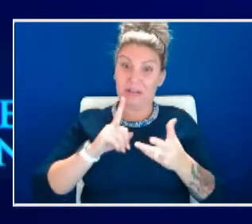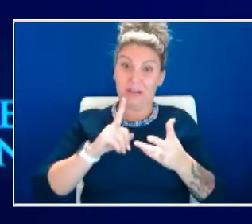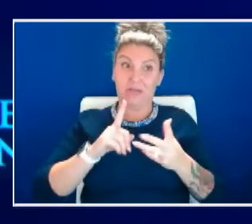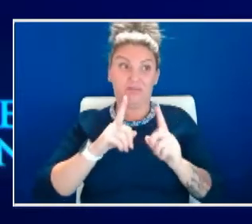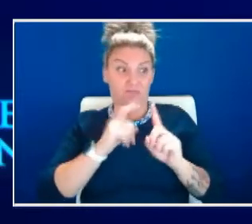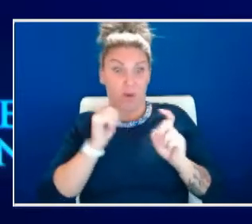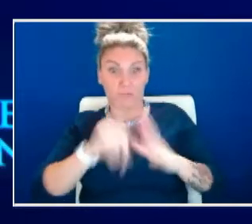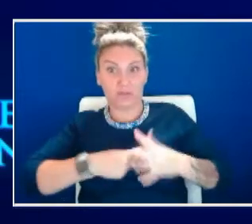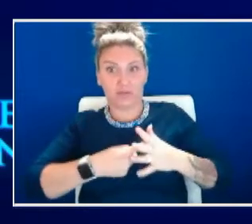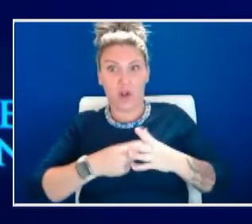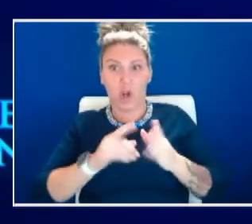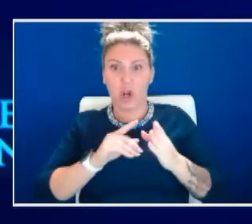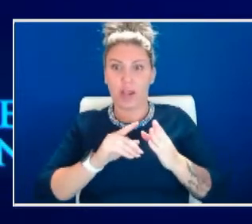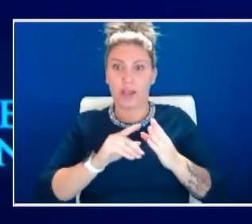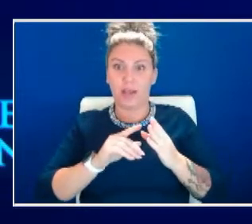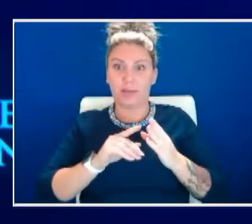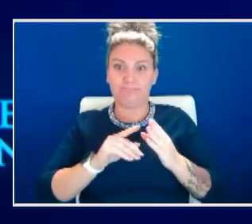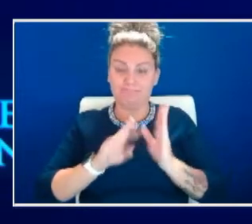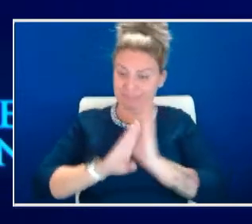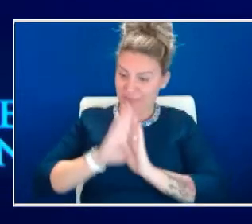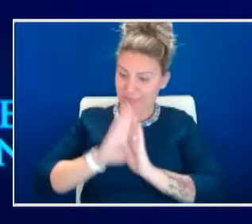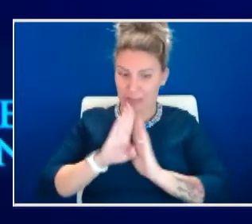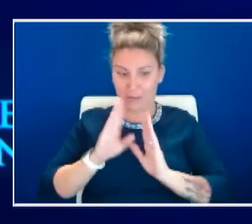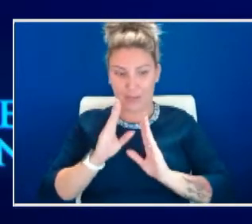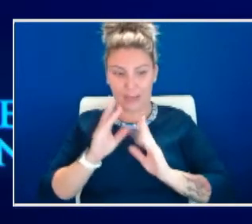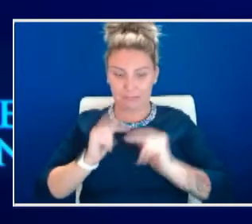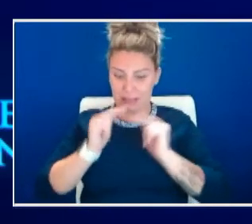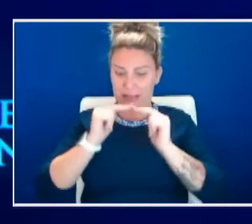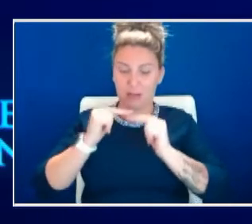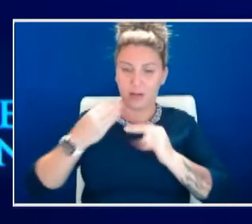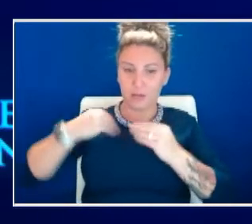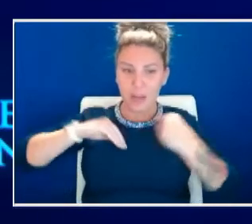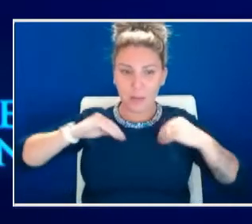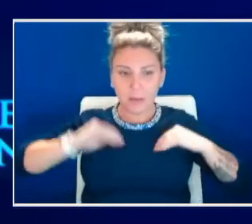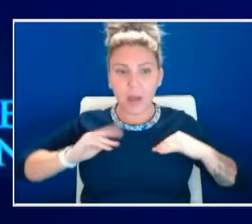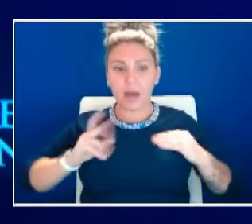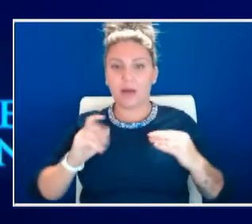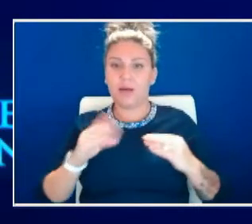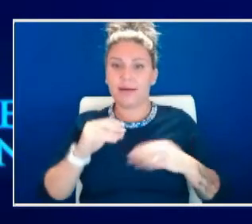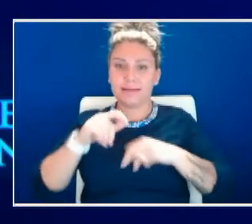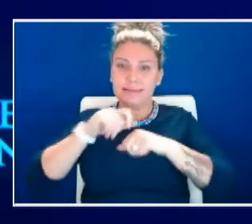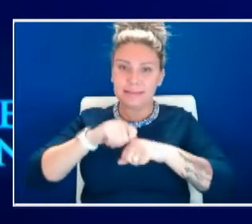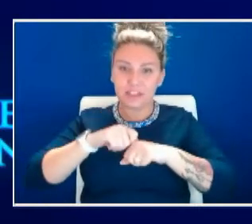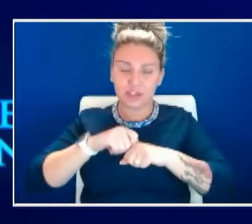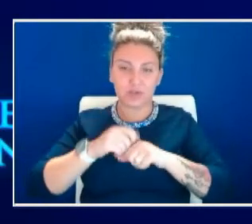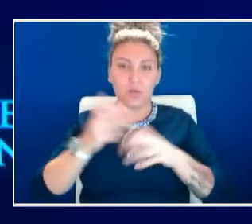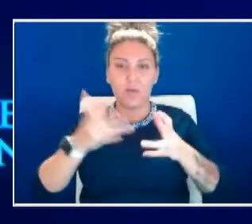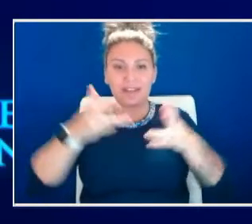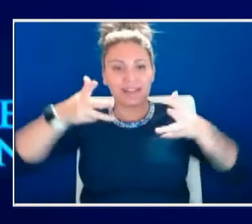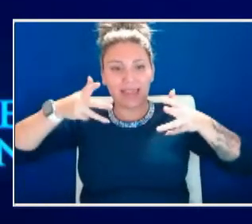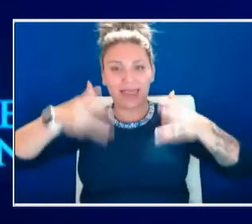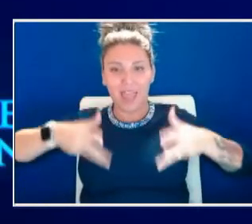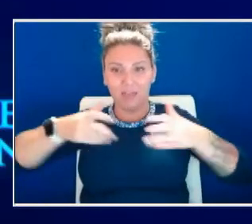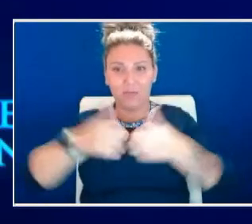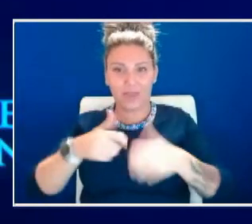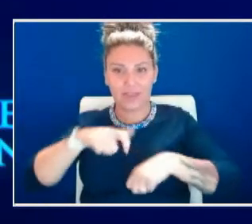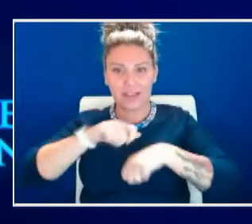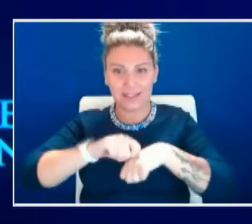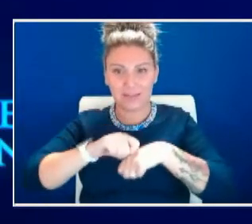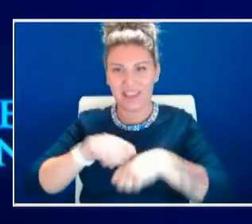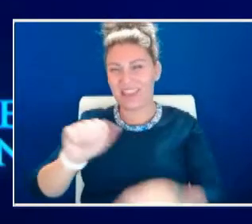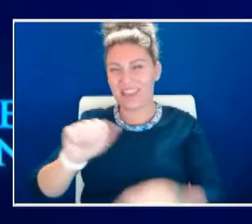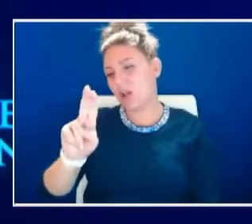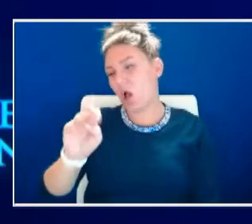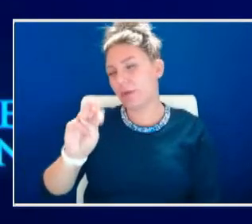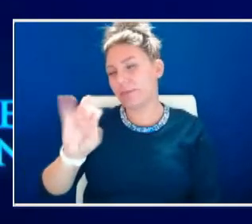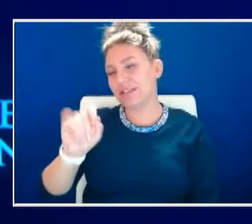opposed to basically putting an implant or putting tissue underneath the breast that remains, which is what an augmentation is, which is a